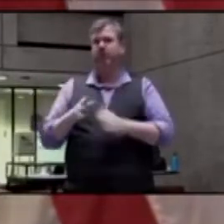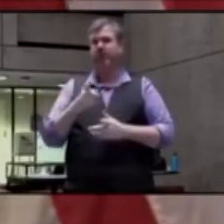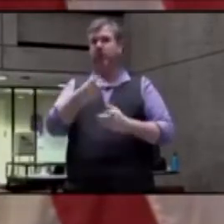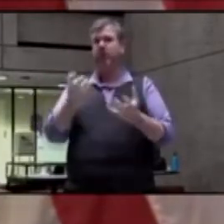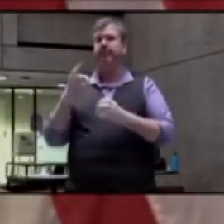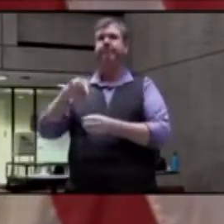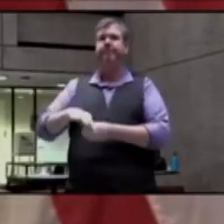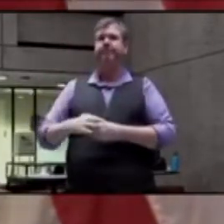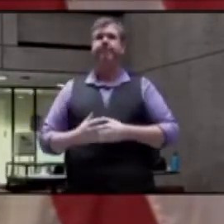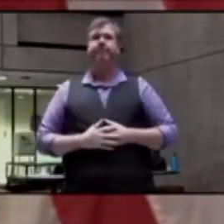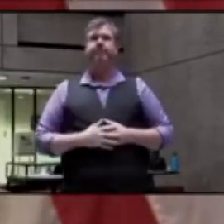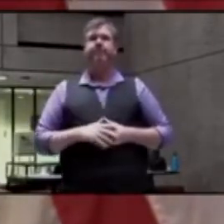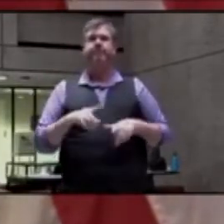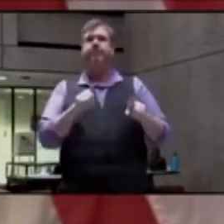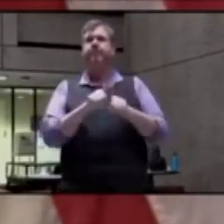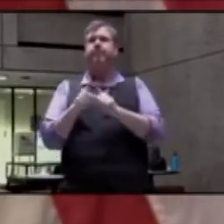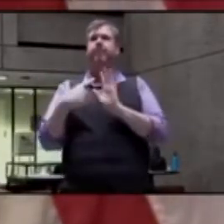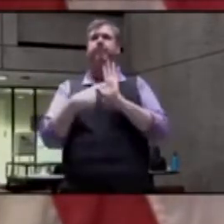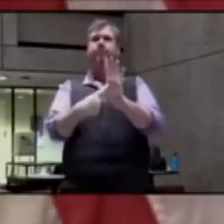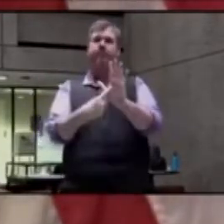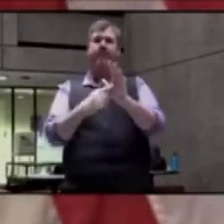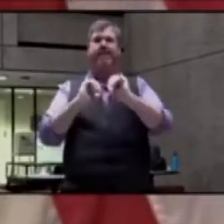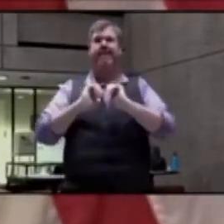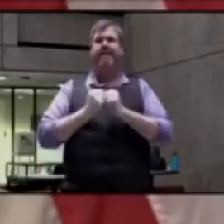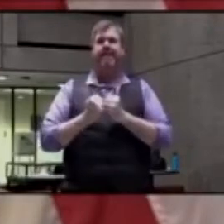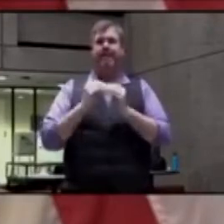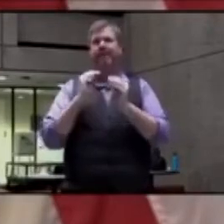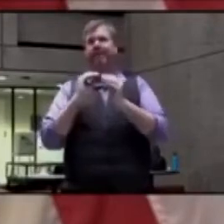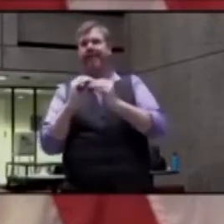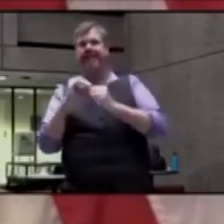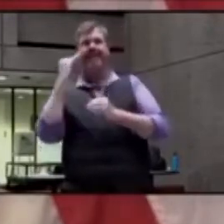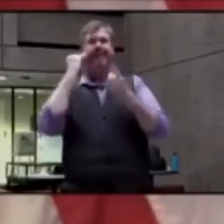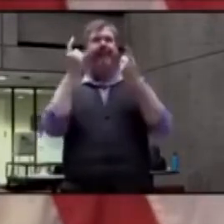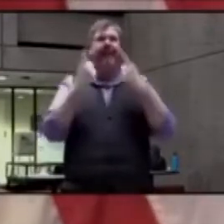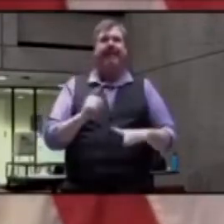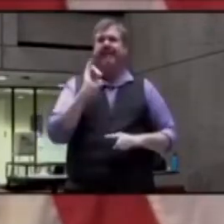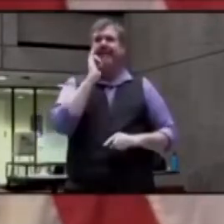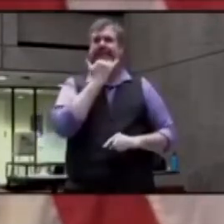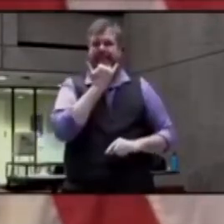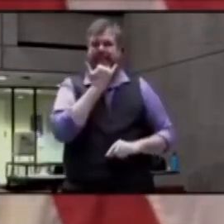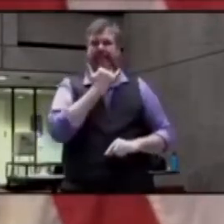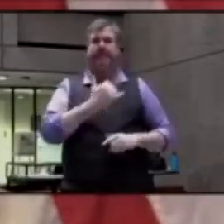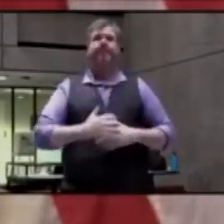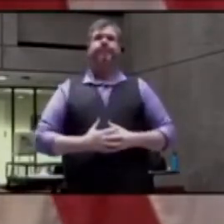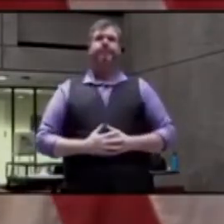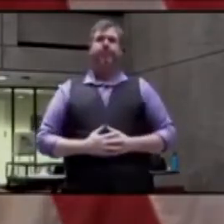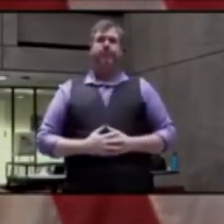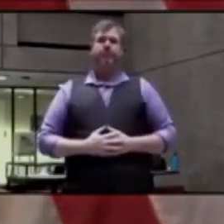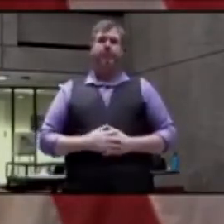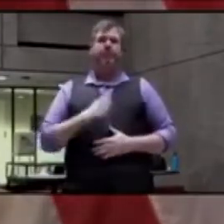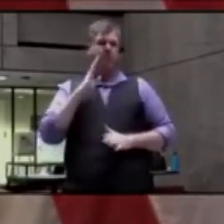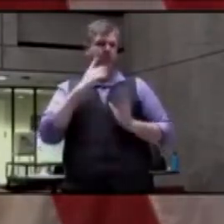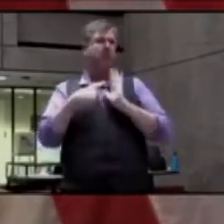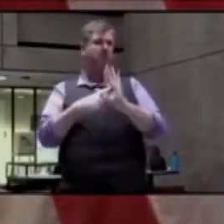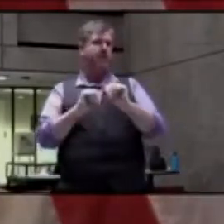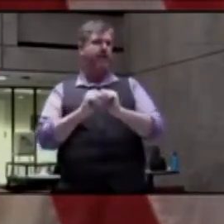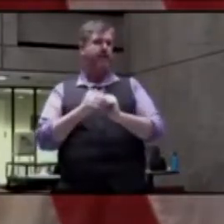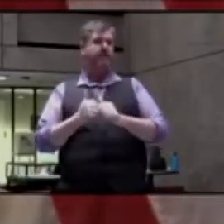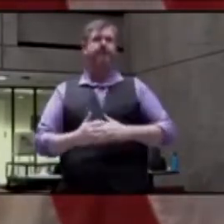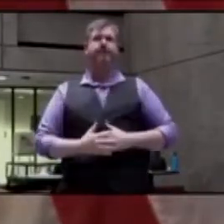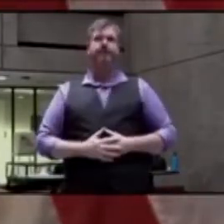get a new ballot. And also inside, I know it's like a book, because we offer our